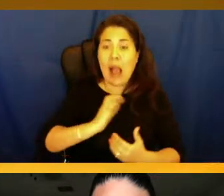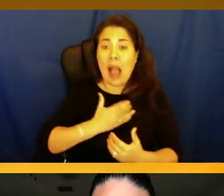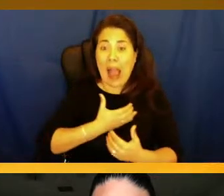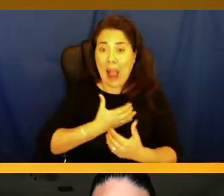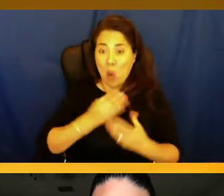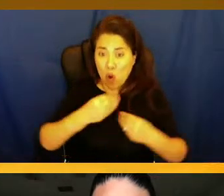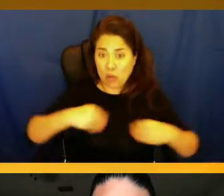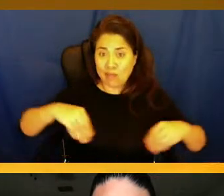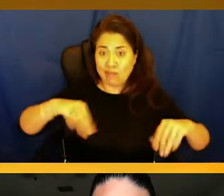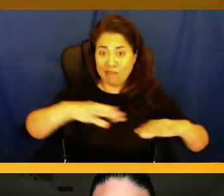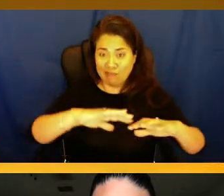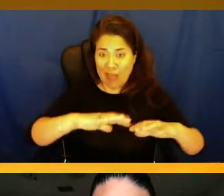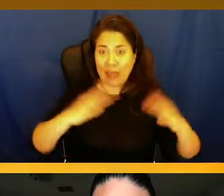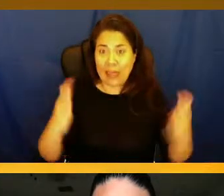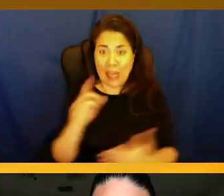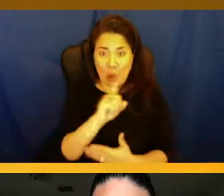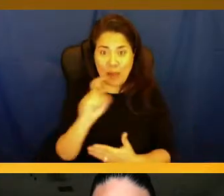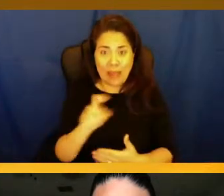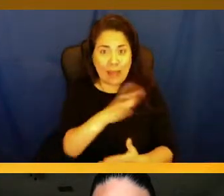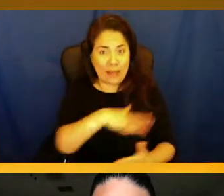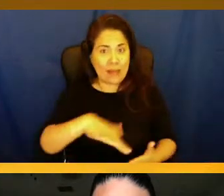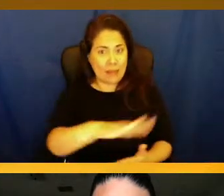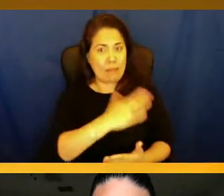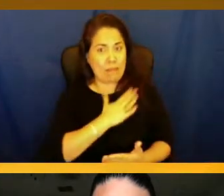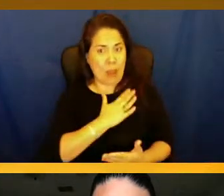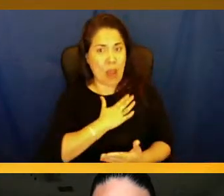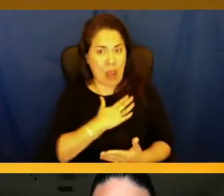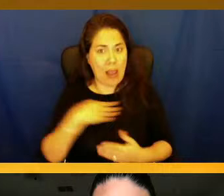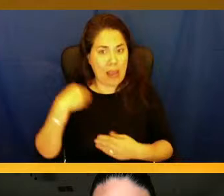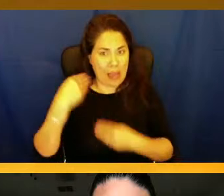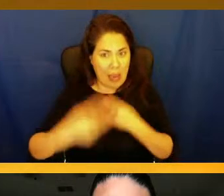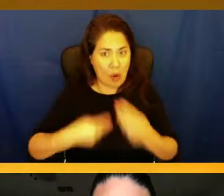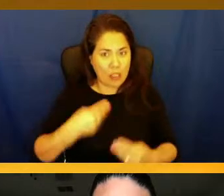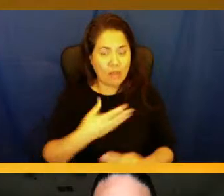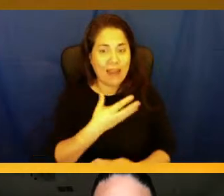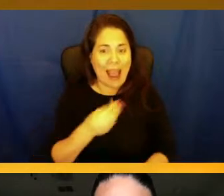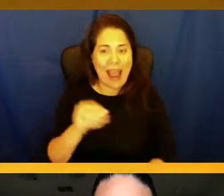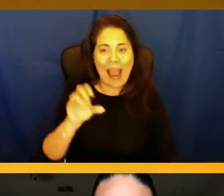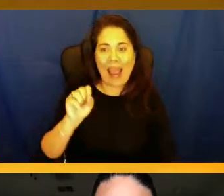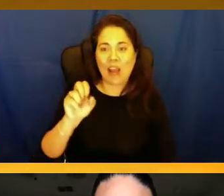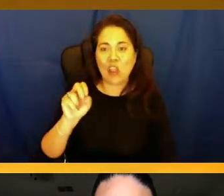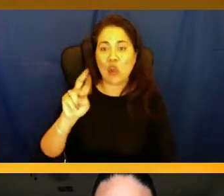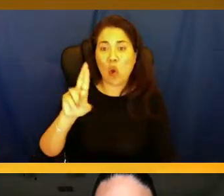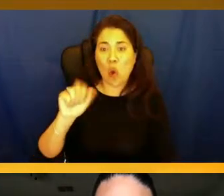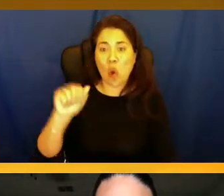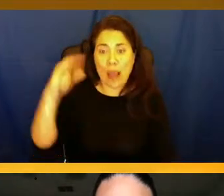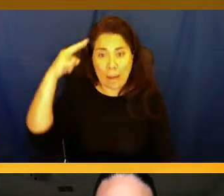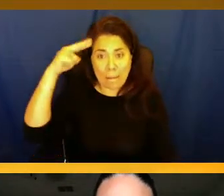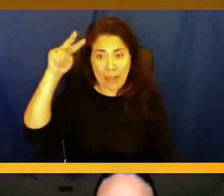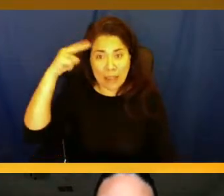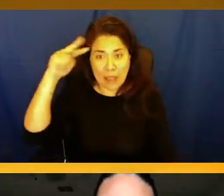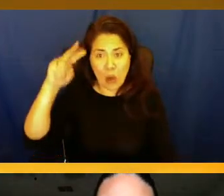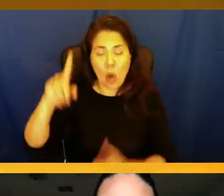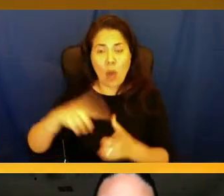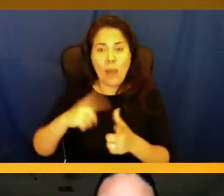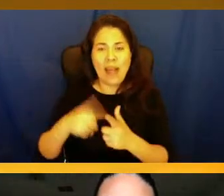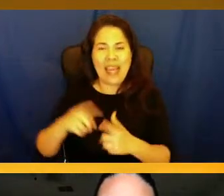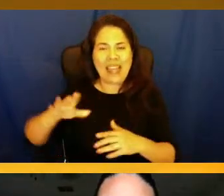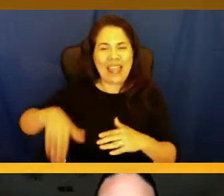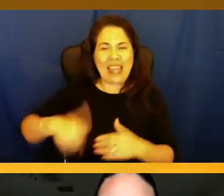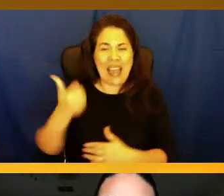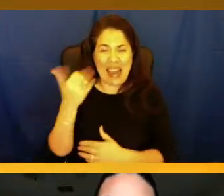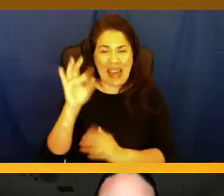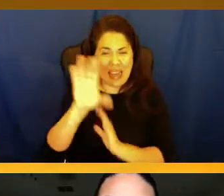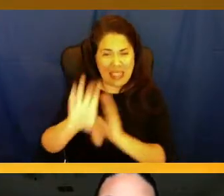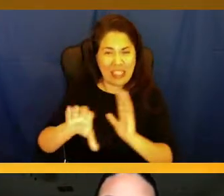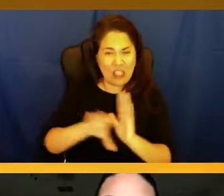in Texas. Our native lands are in Sonora, Mexico. But in the late 19th century, we were expelled from